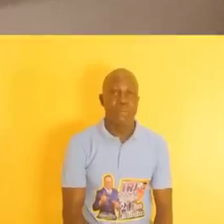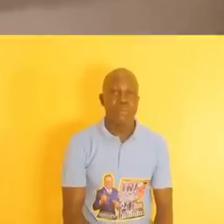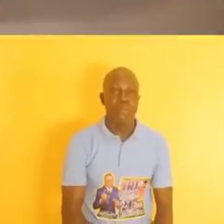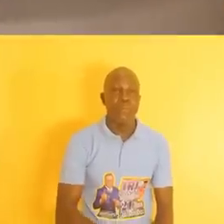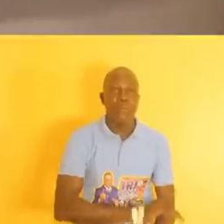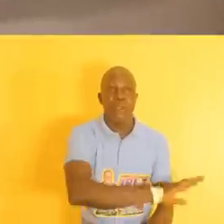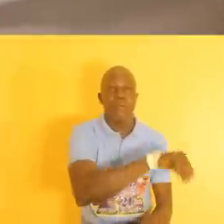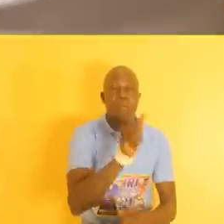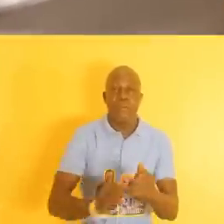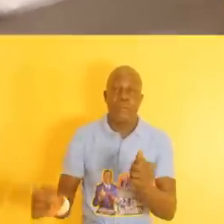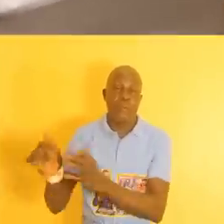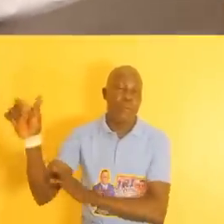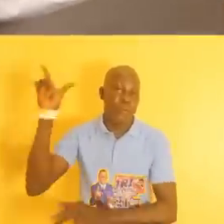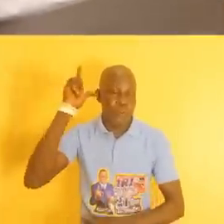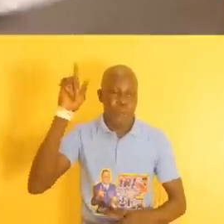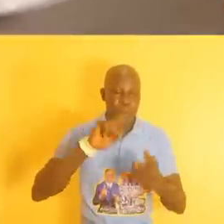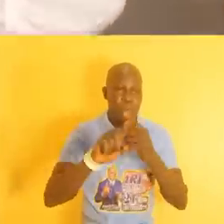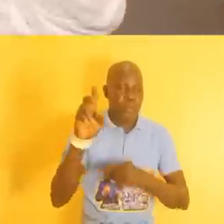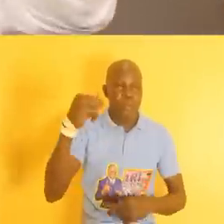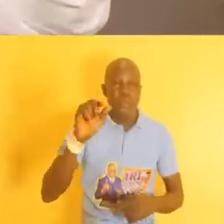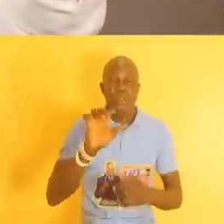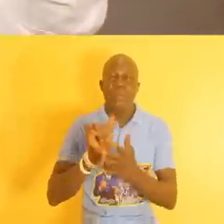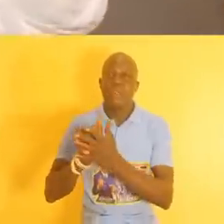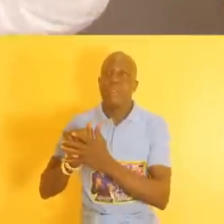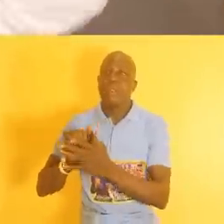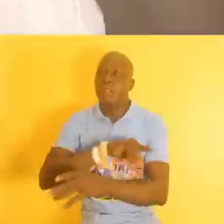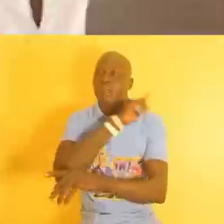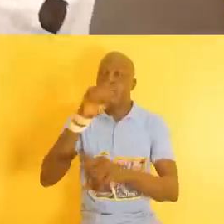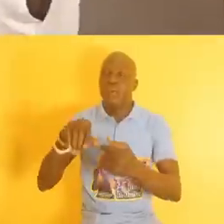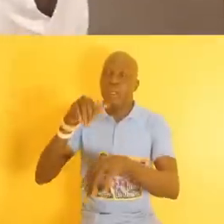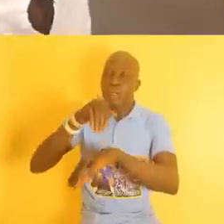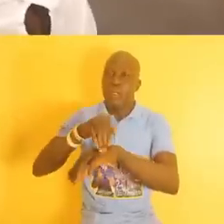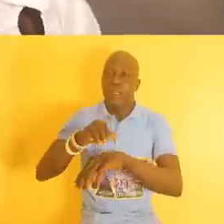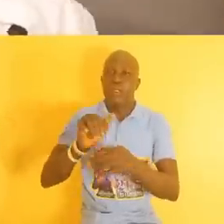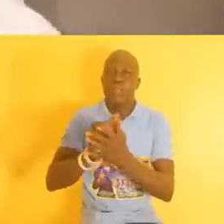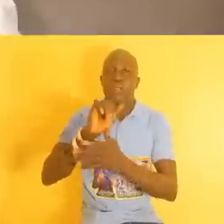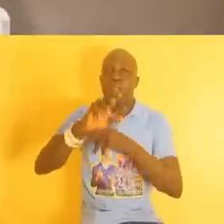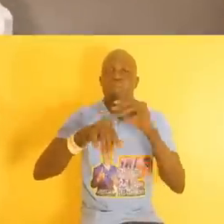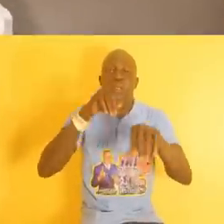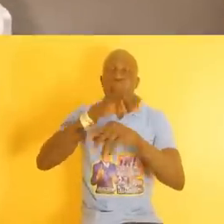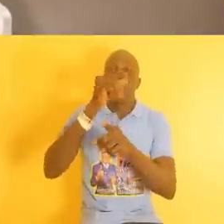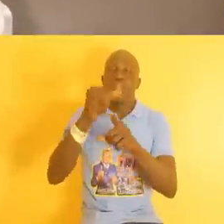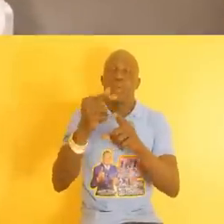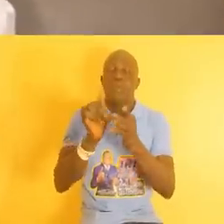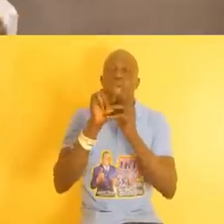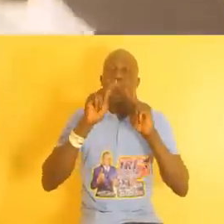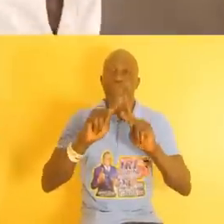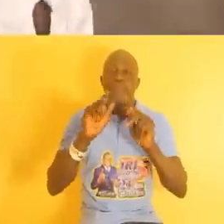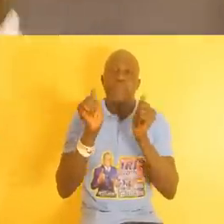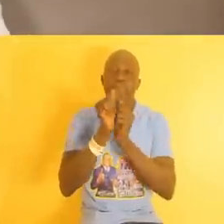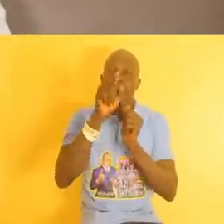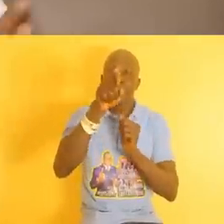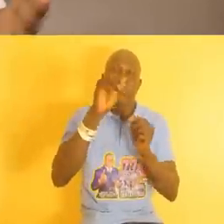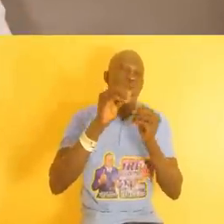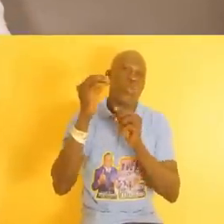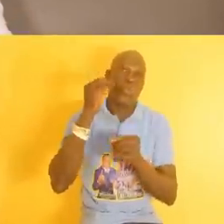eyan gbo mi everyone listen to me bi mo ti ro oro alaafia sinu le yen as I said the word of peace to that home ni oni